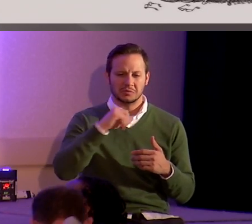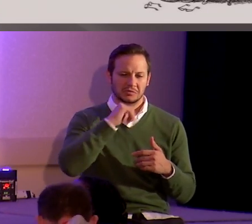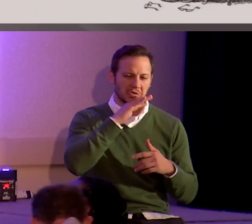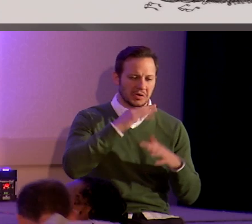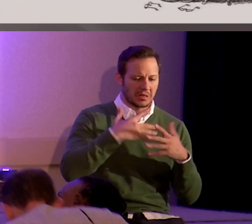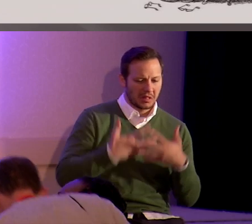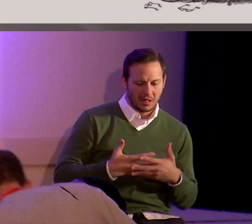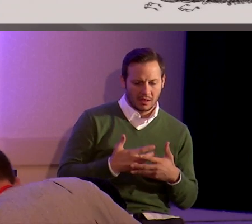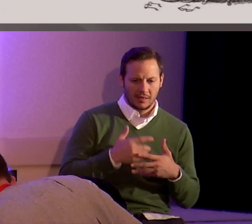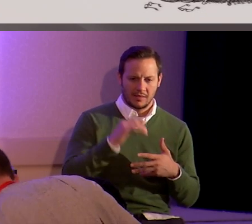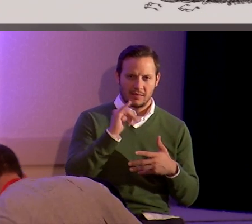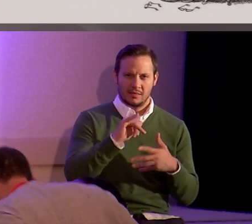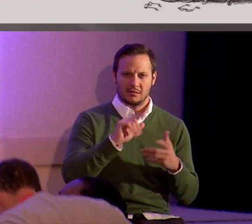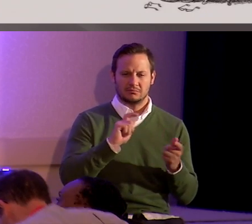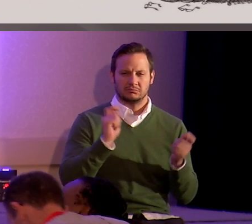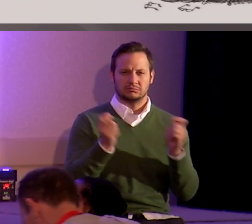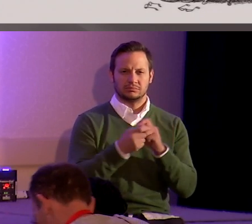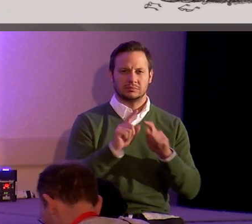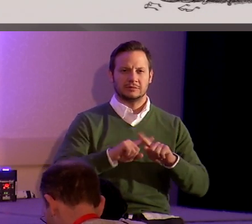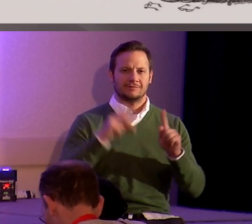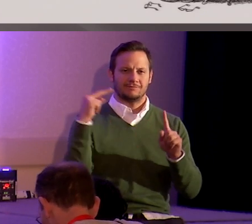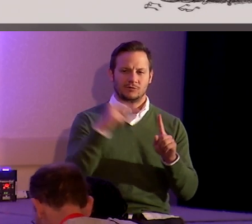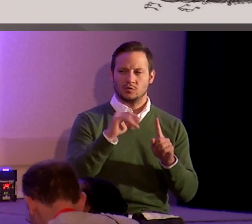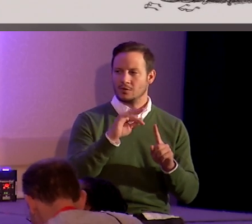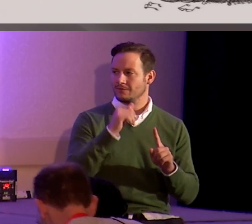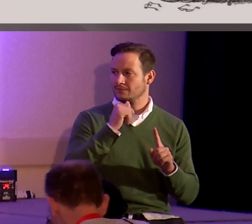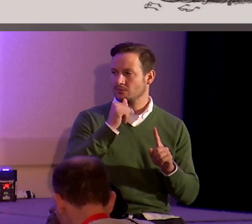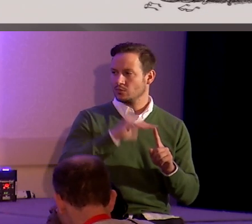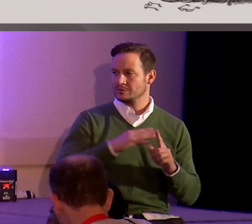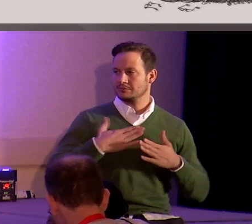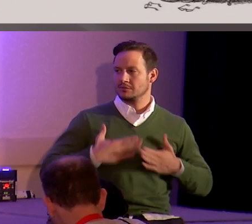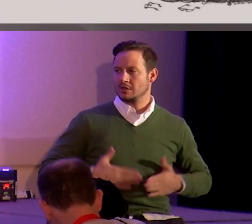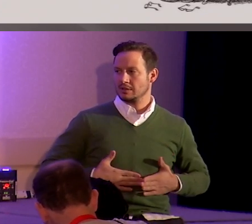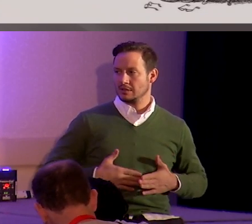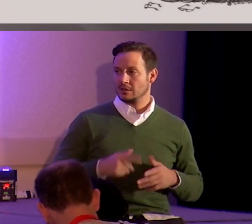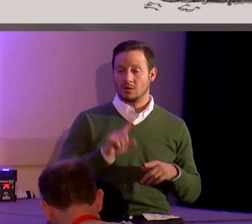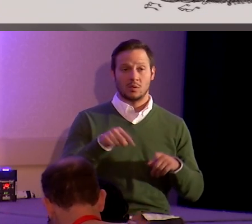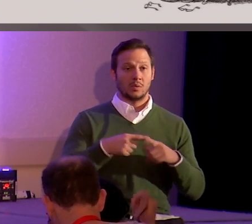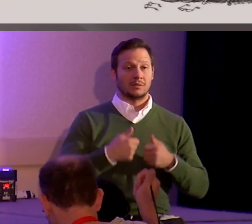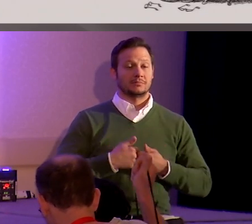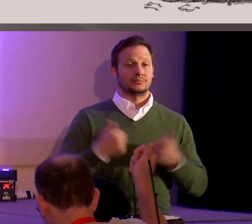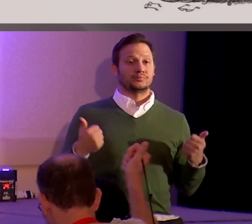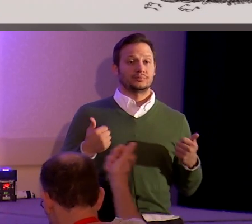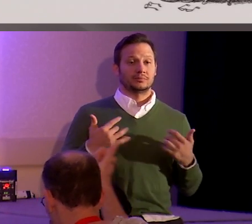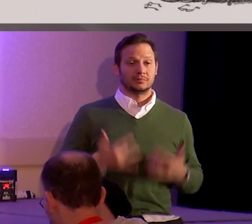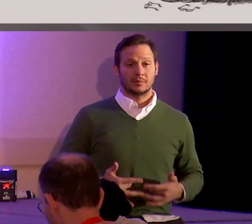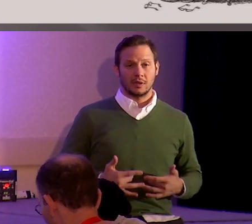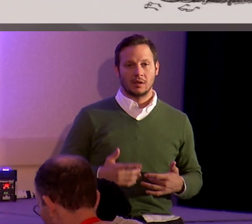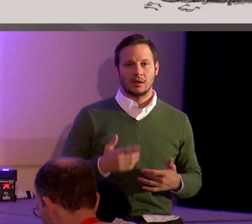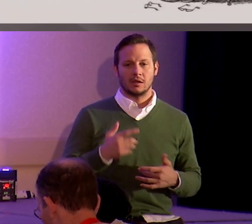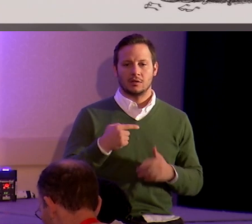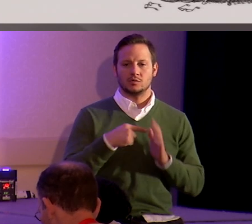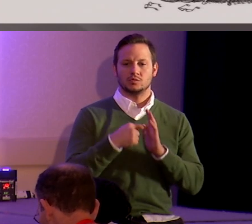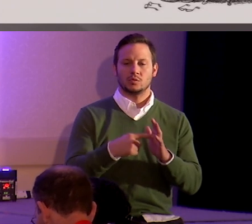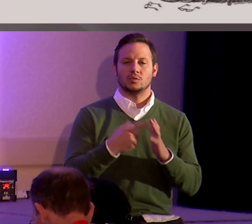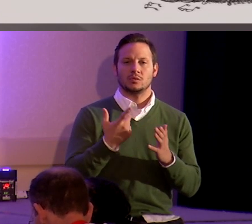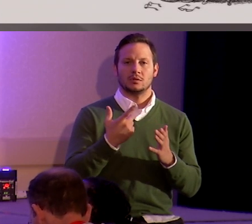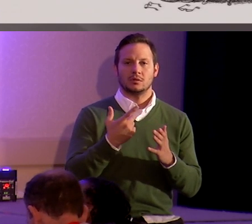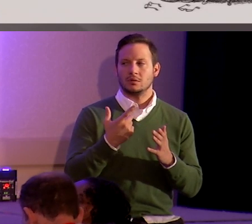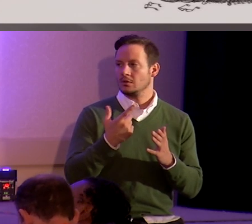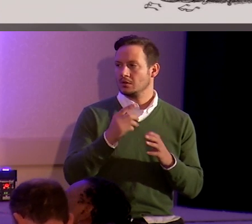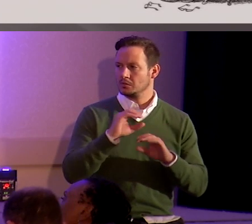bodies. The shocked outrage at nudity reflects this discomfort with the female body, rather than any